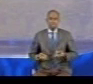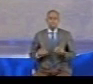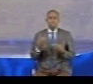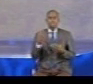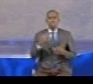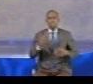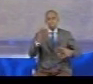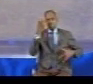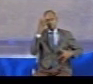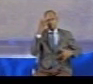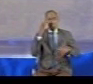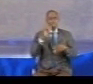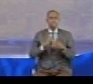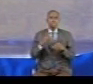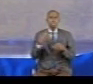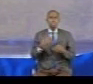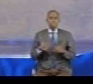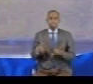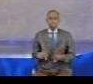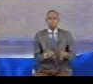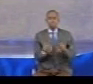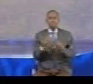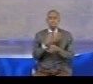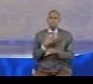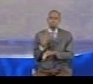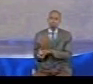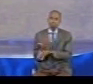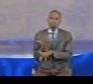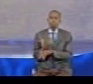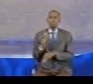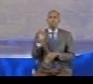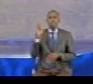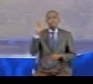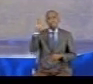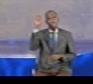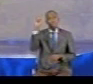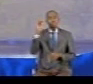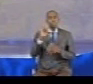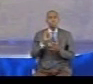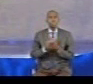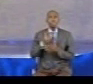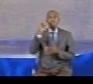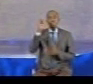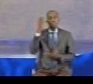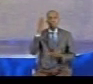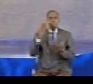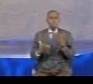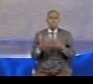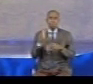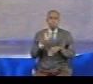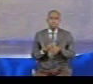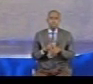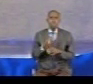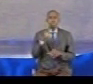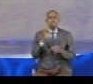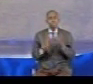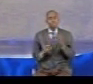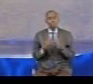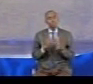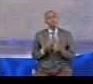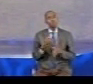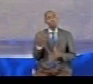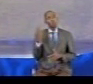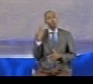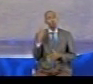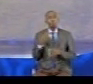streets and besought him that they might touch, if it were but the